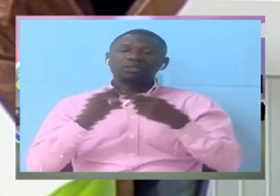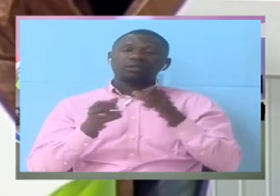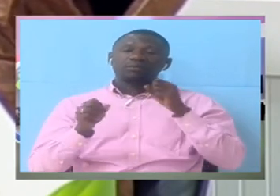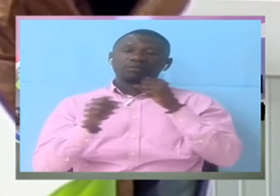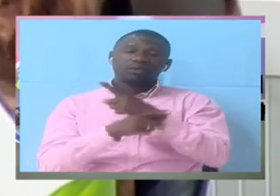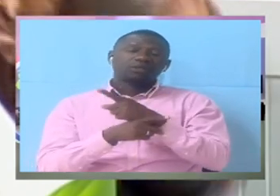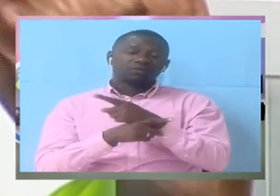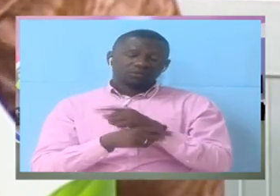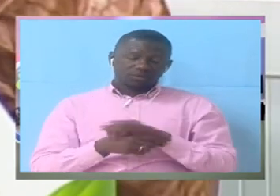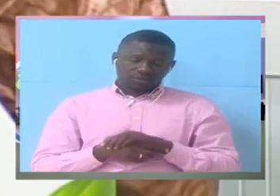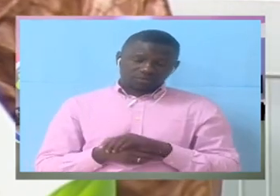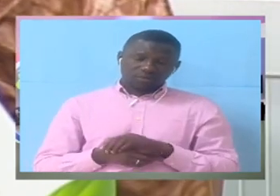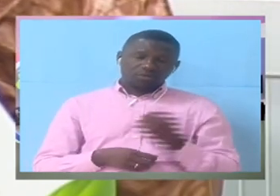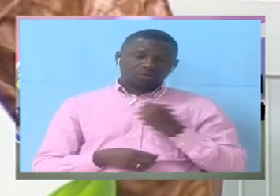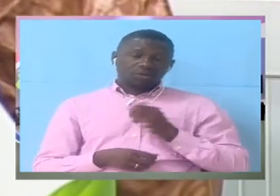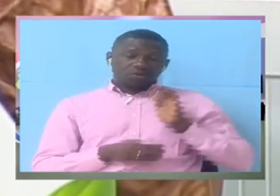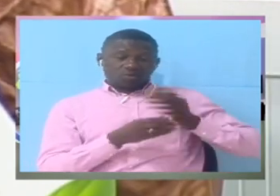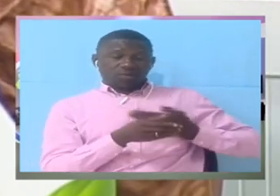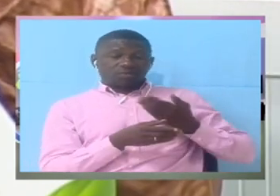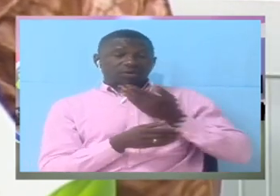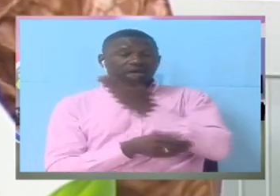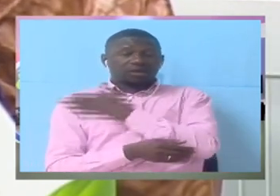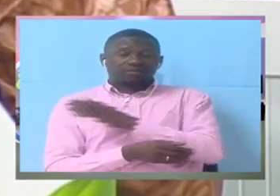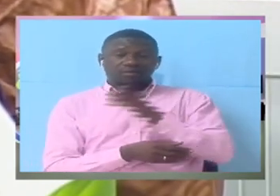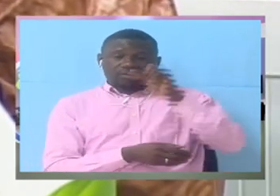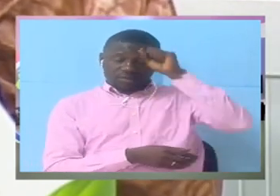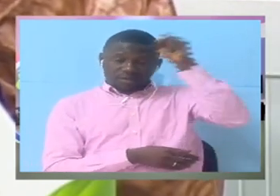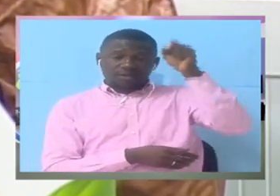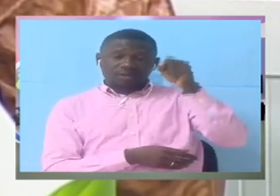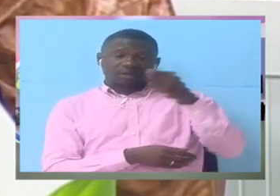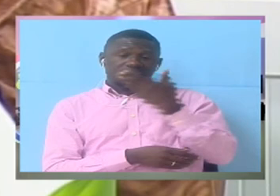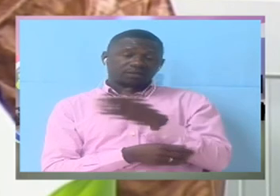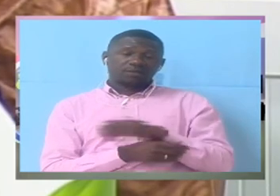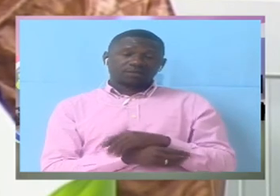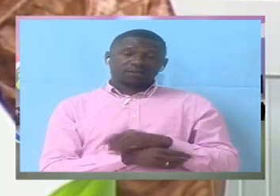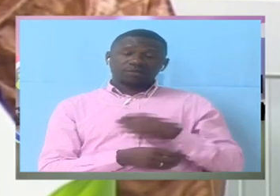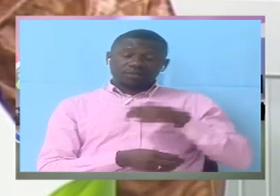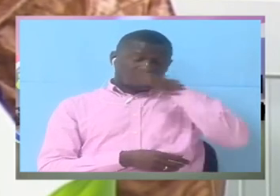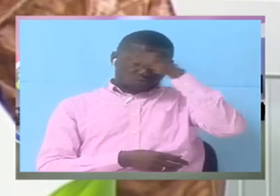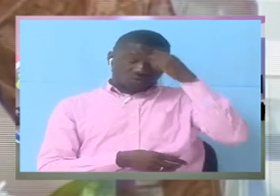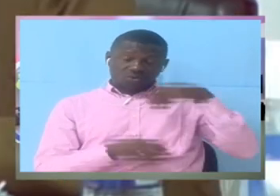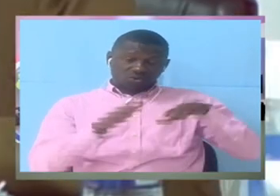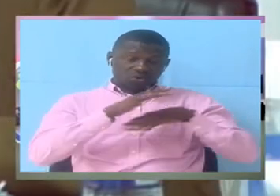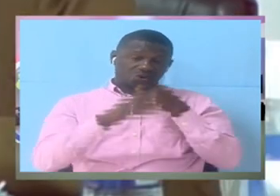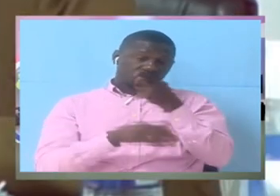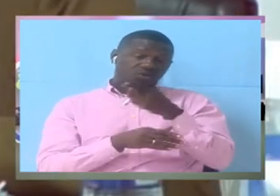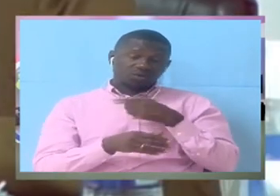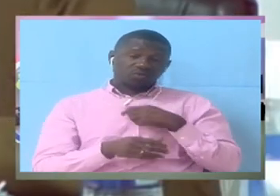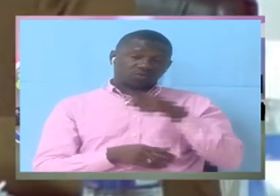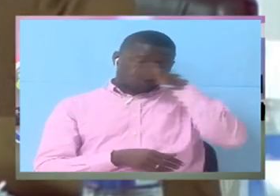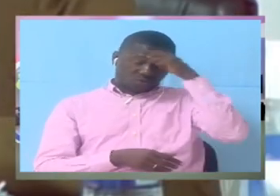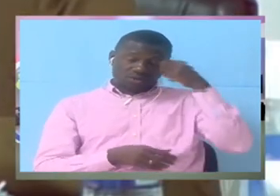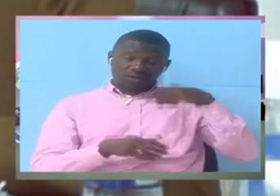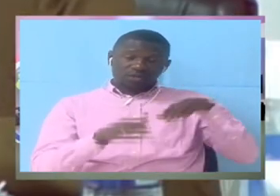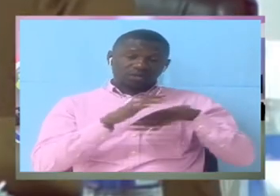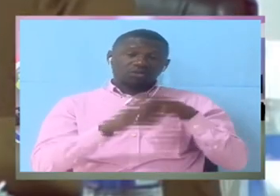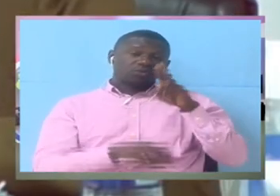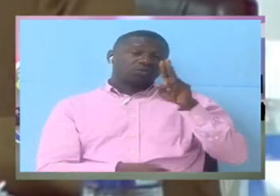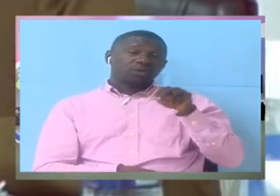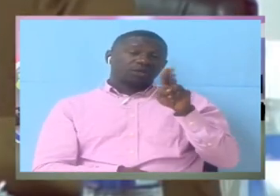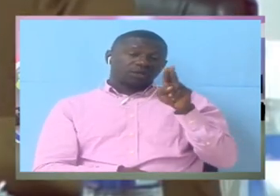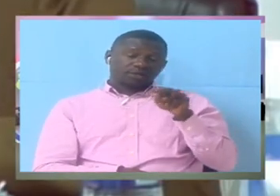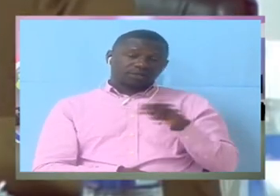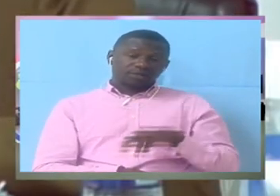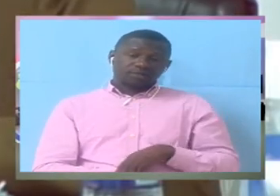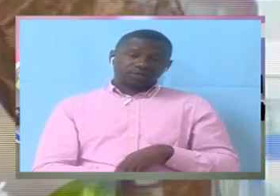and the opted Australian? This lady that's just left the presidency. She worked under you, she was at the